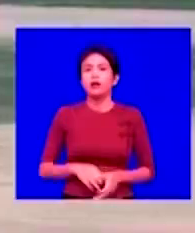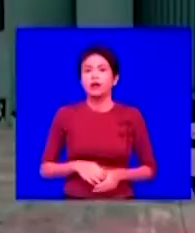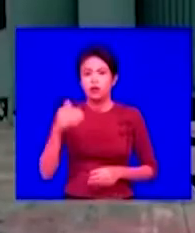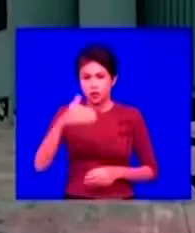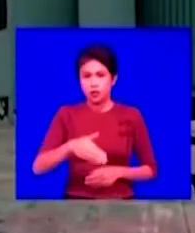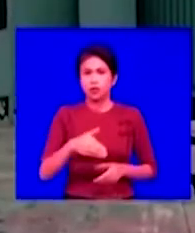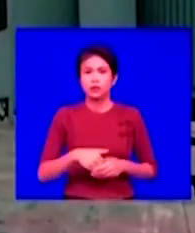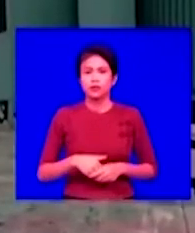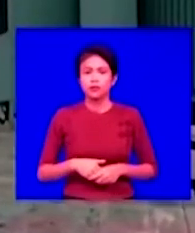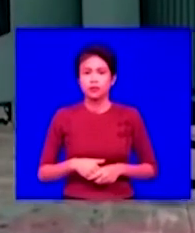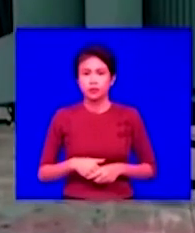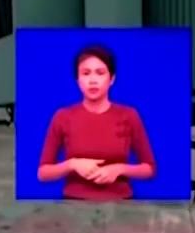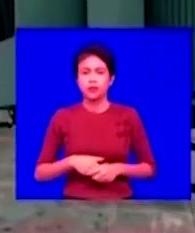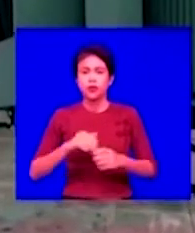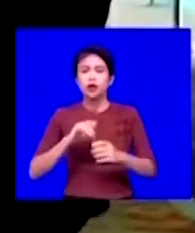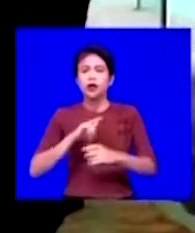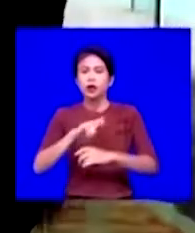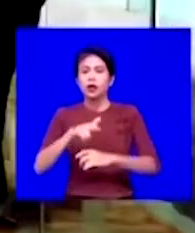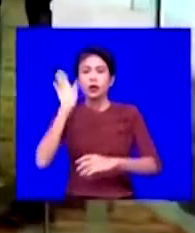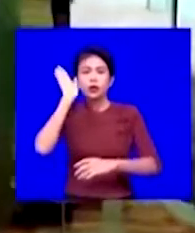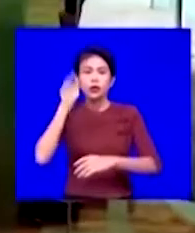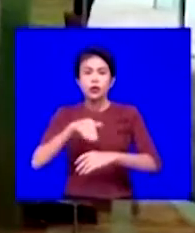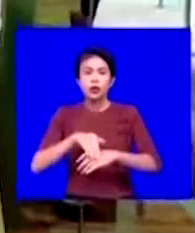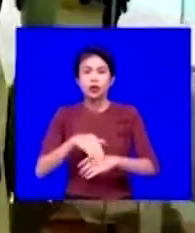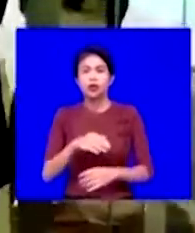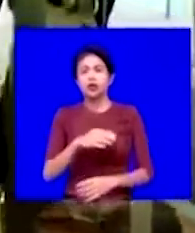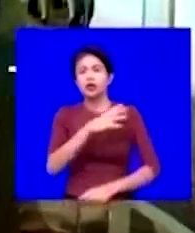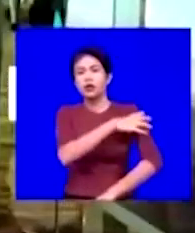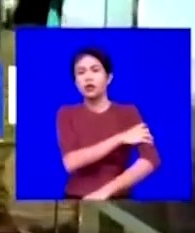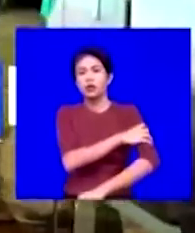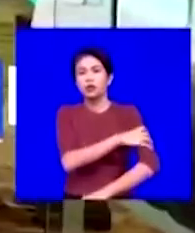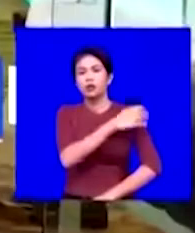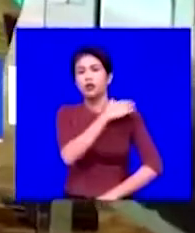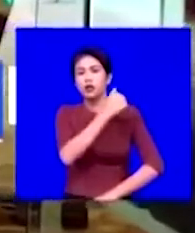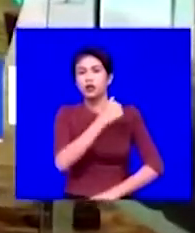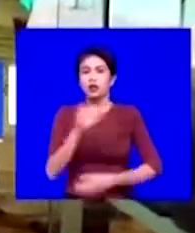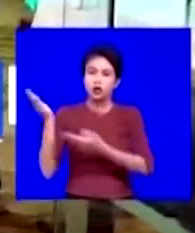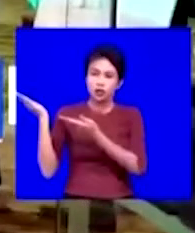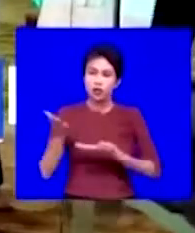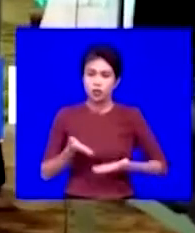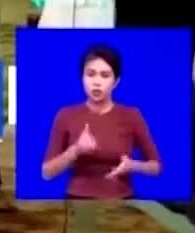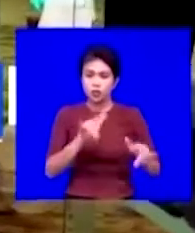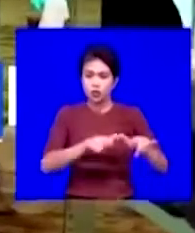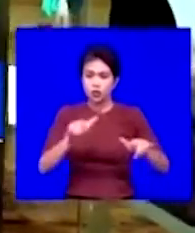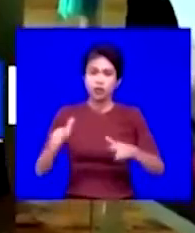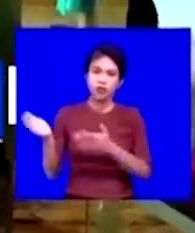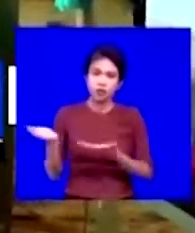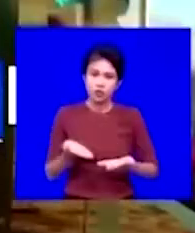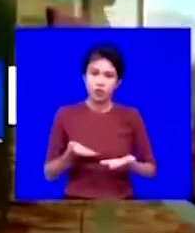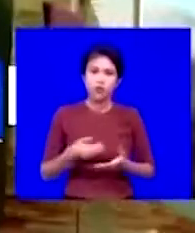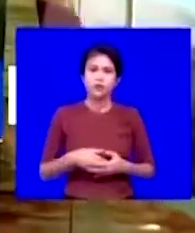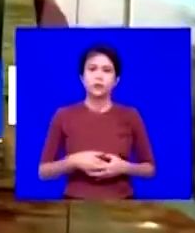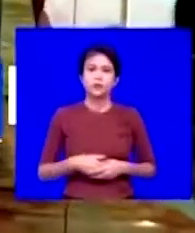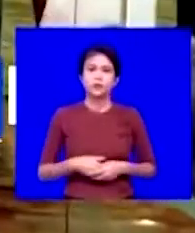Southeast Asian neighbors. The United Nations, in a statement dated, says that the United Nations Secretary General's special envoy to Myanmar, Marilyn